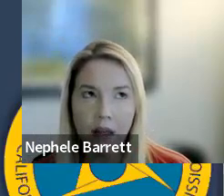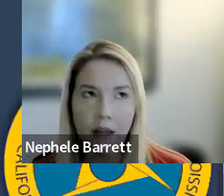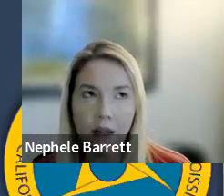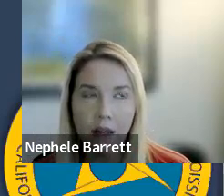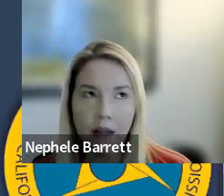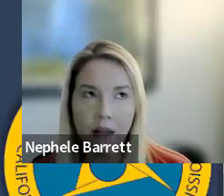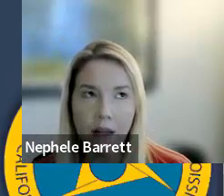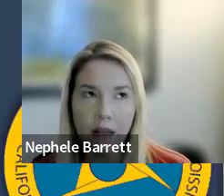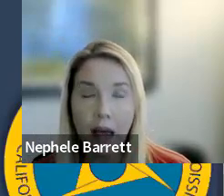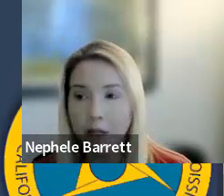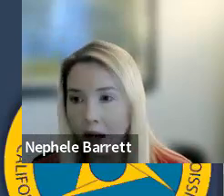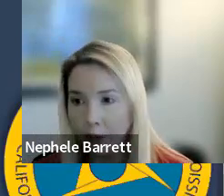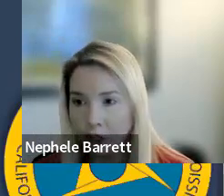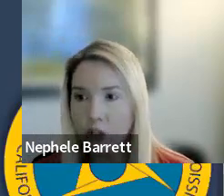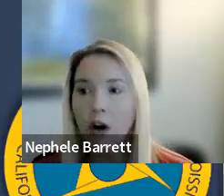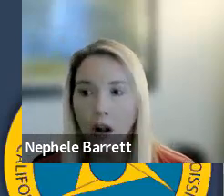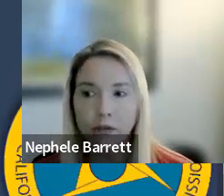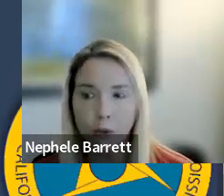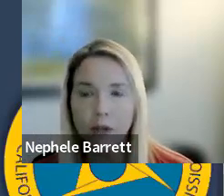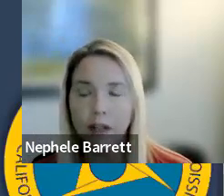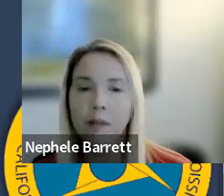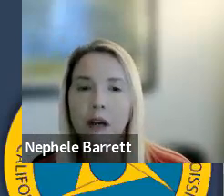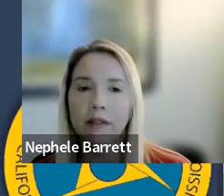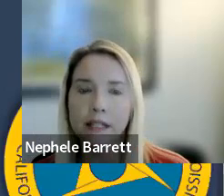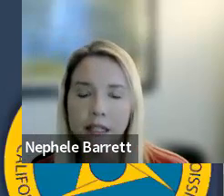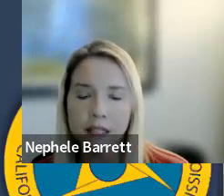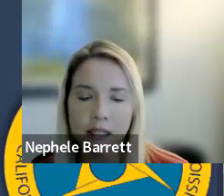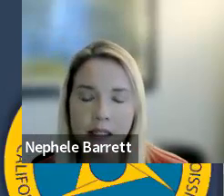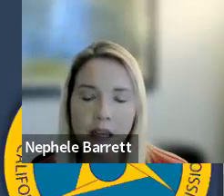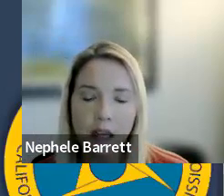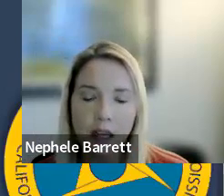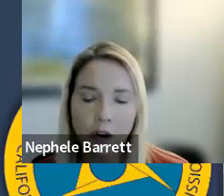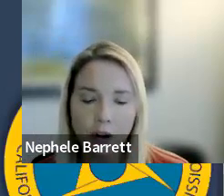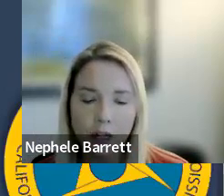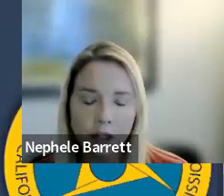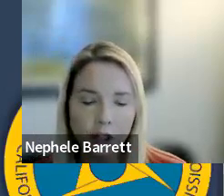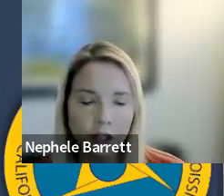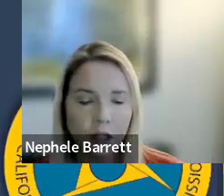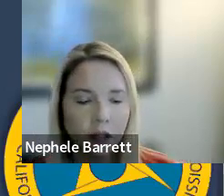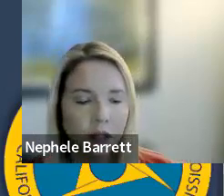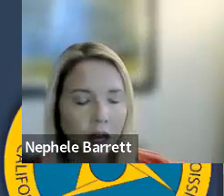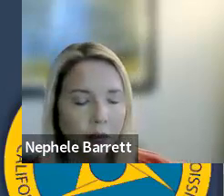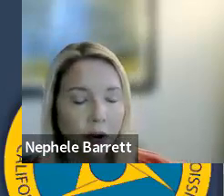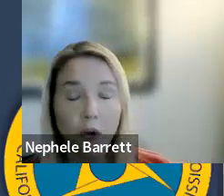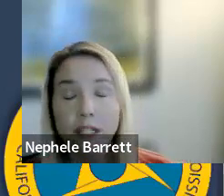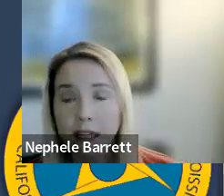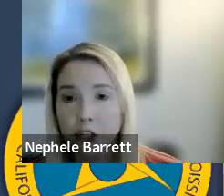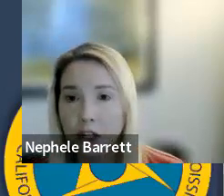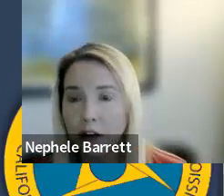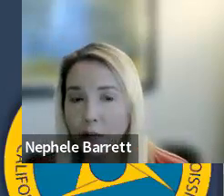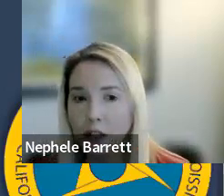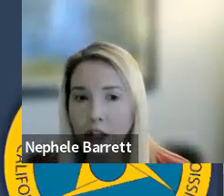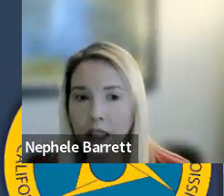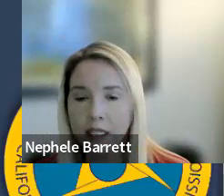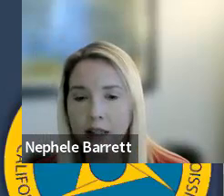The CAPTI, which called for development of the CSIS, encouraged